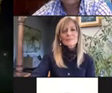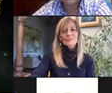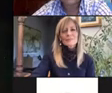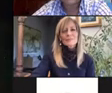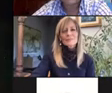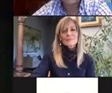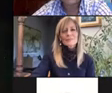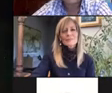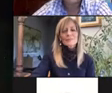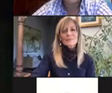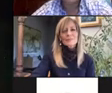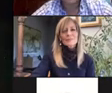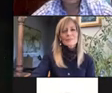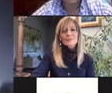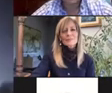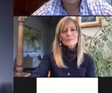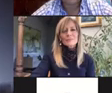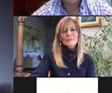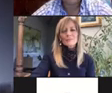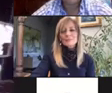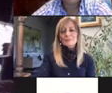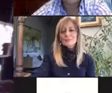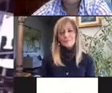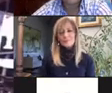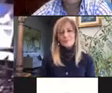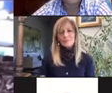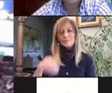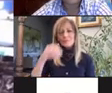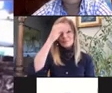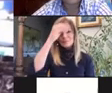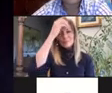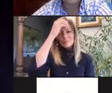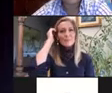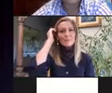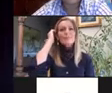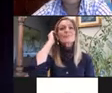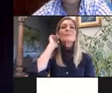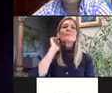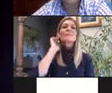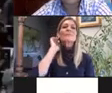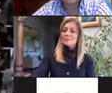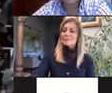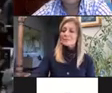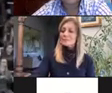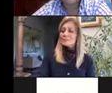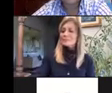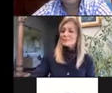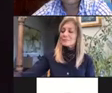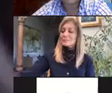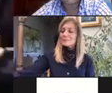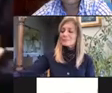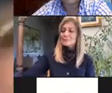This is our house. It's noisy. It's colorful. It's proud.